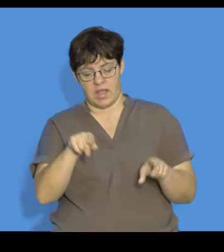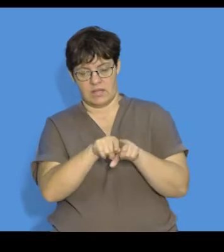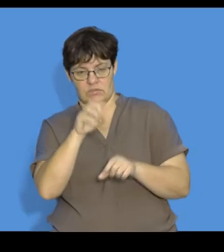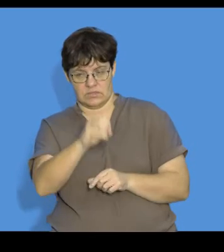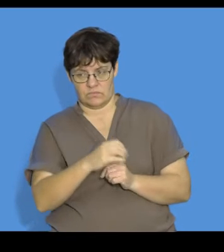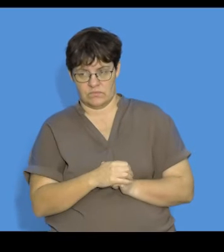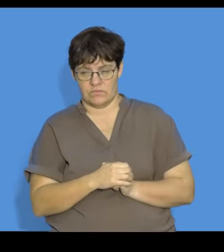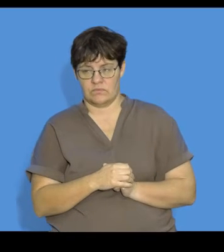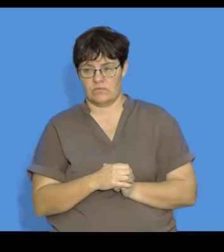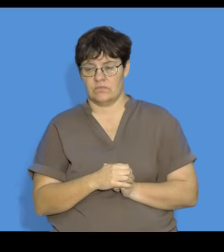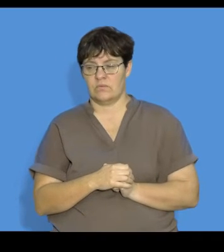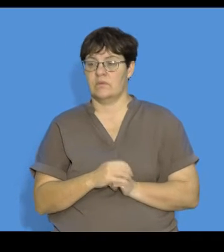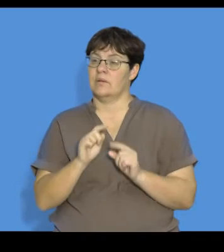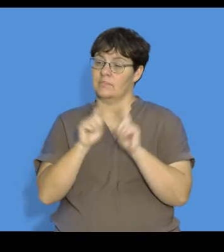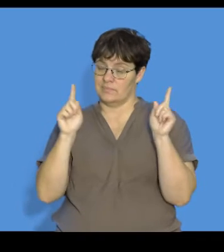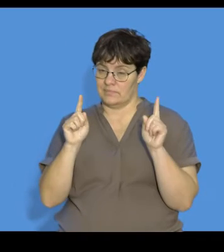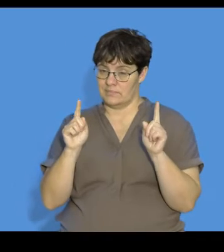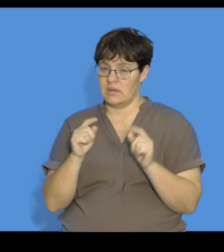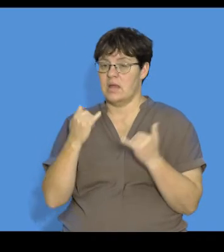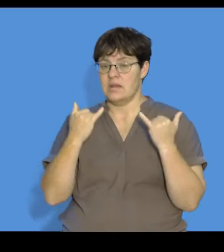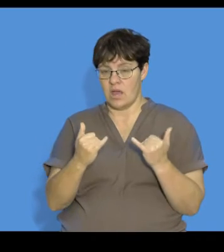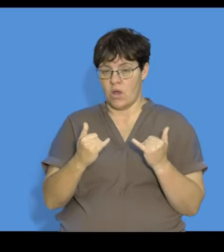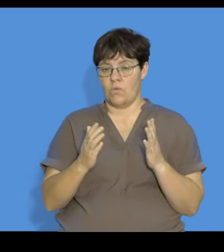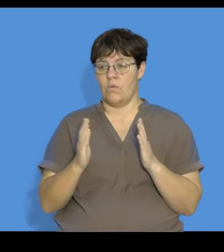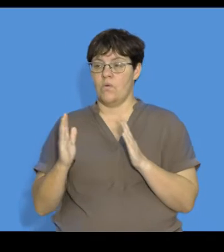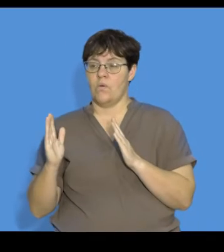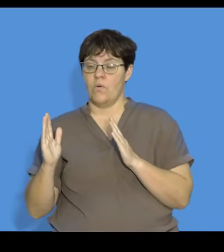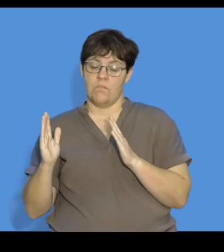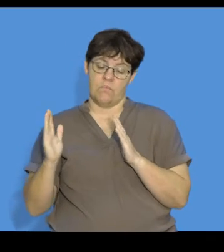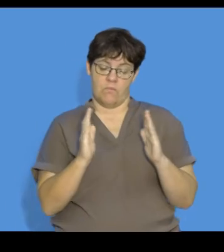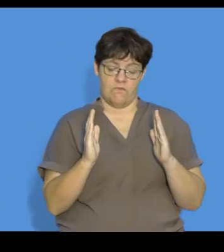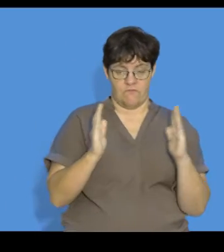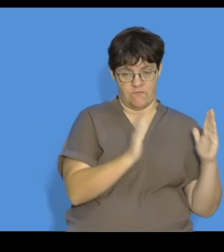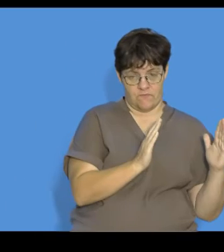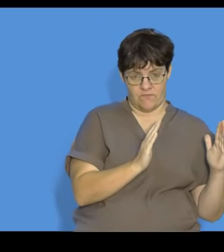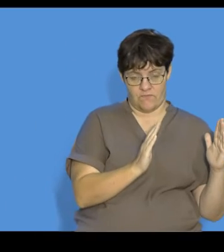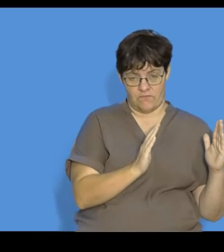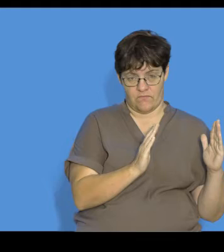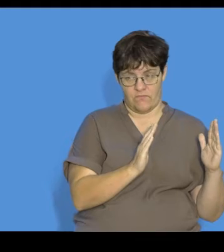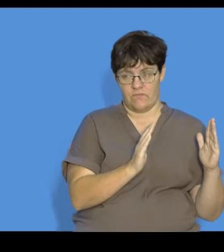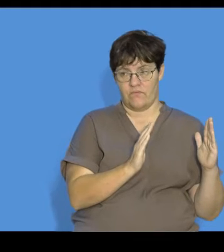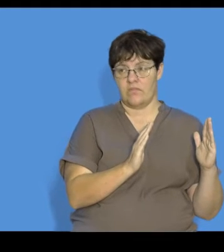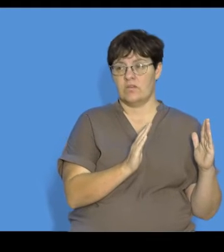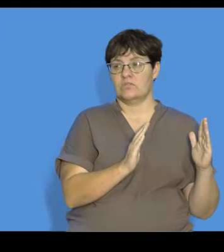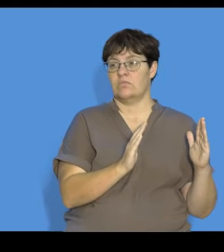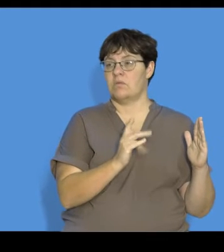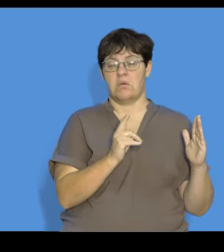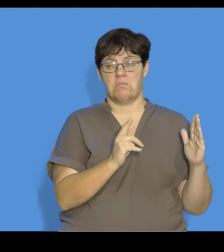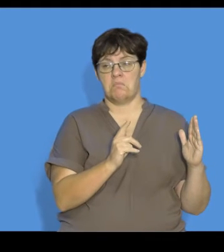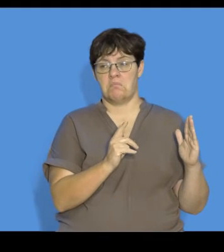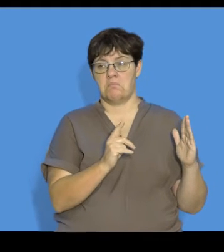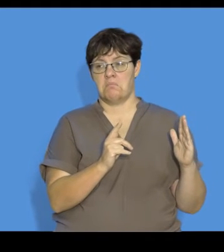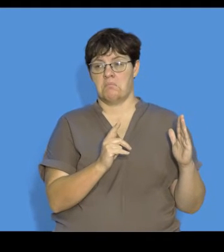0. But the graph was now shifted 2 units to the left. So instead of it now